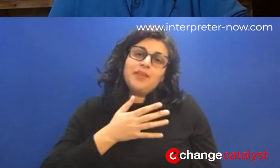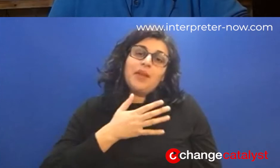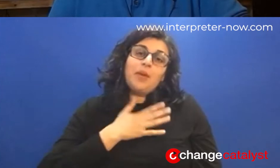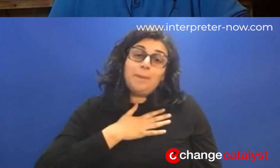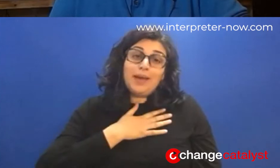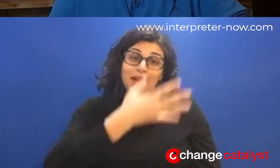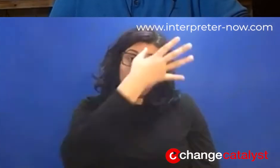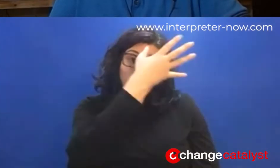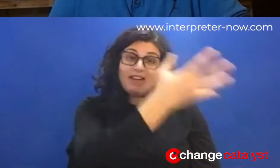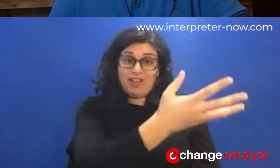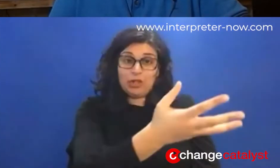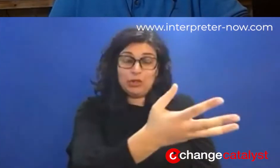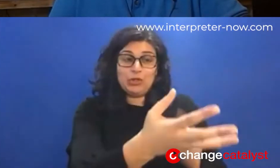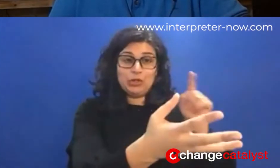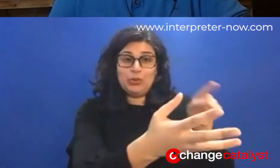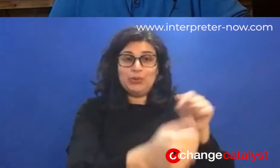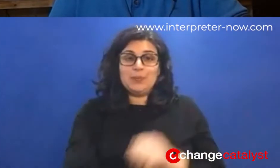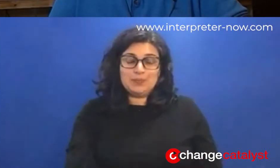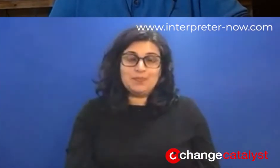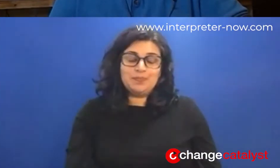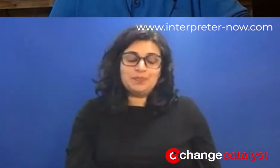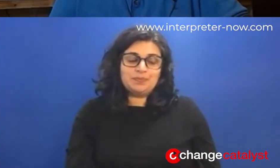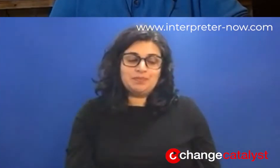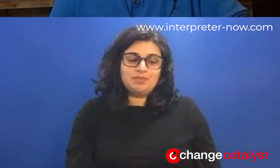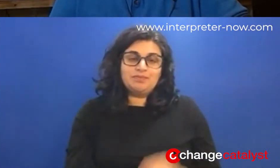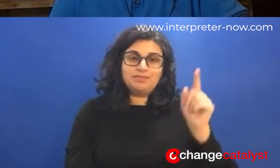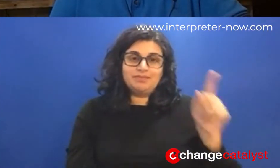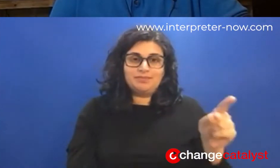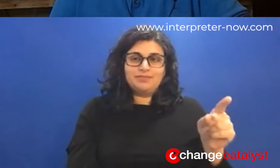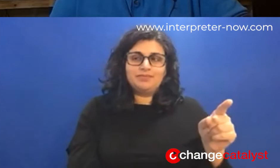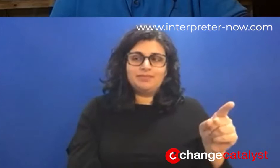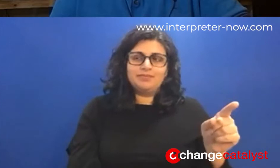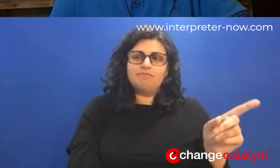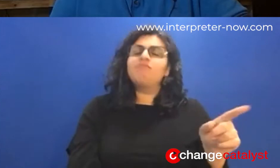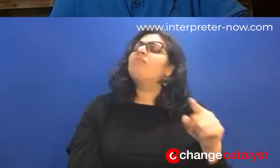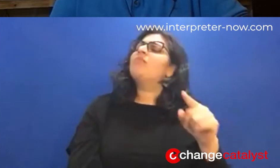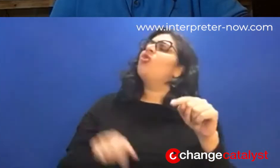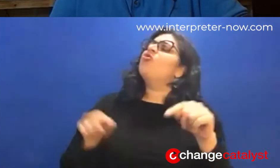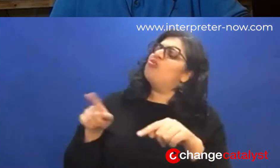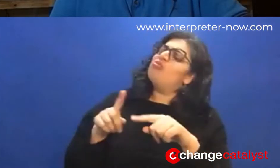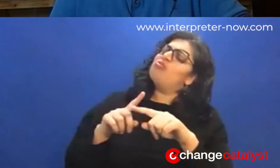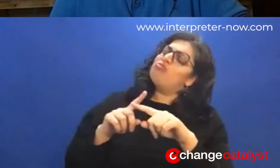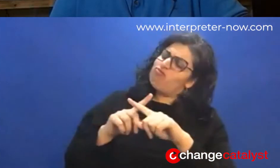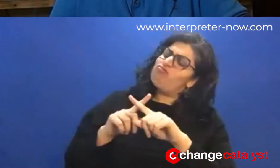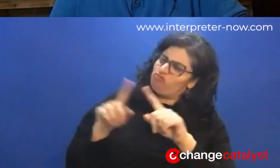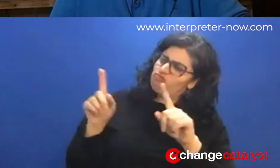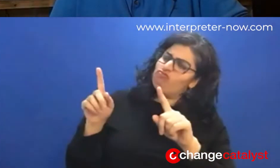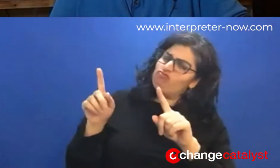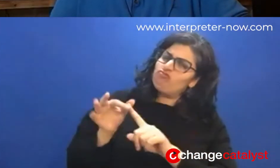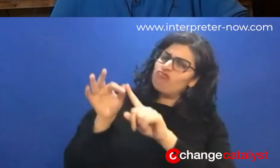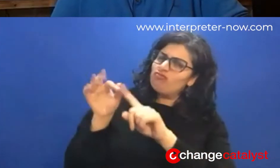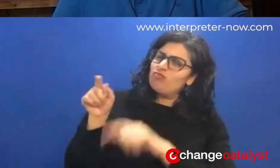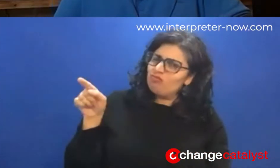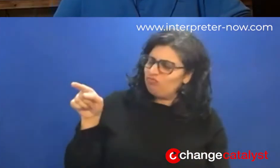grandfather who said that I was different in a positive way. I grew up